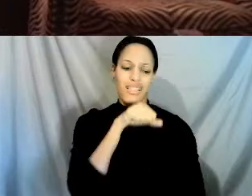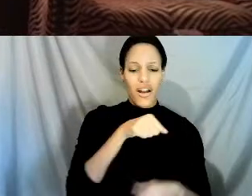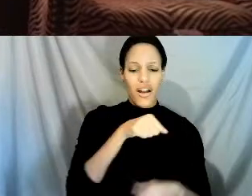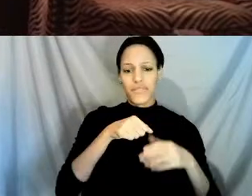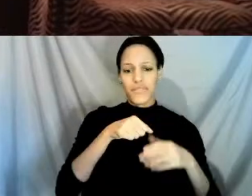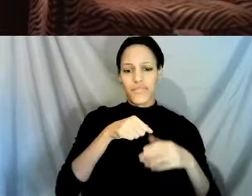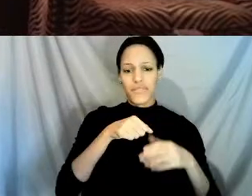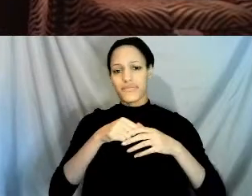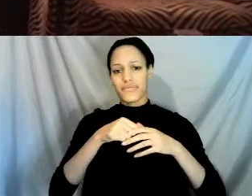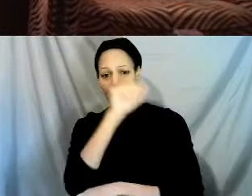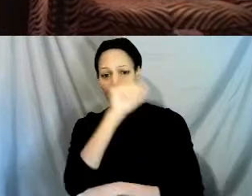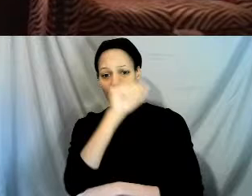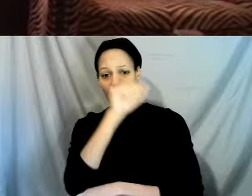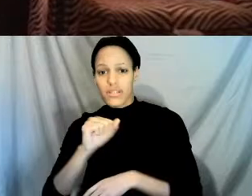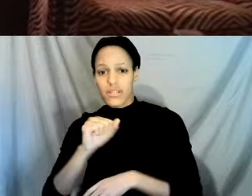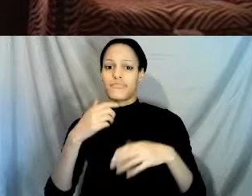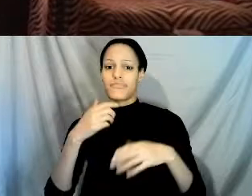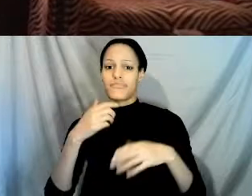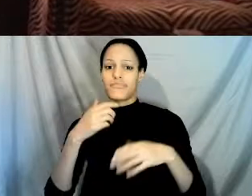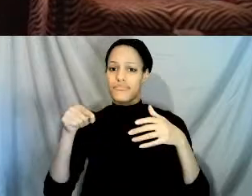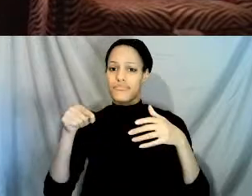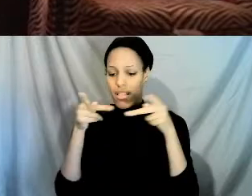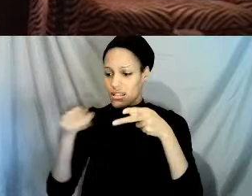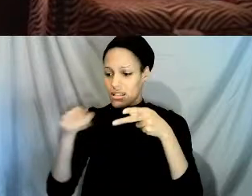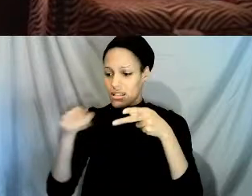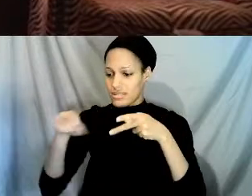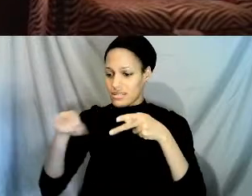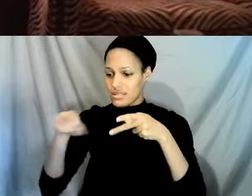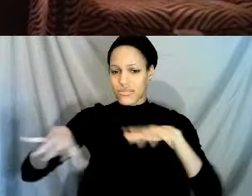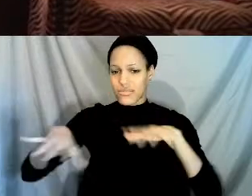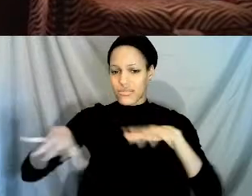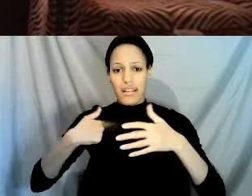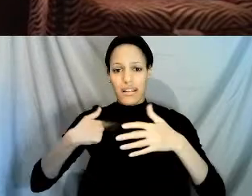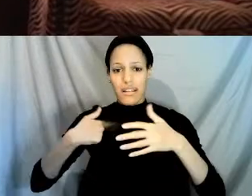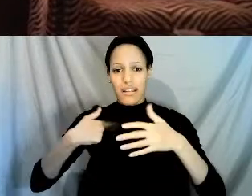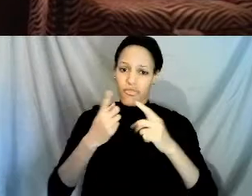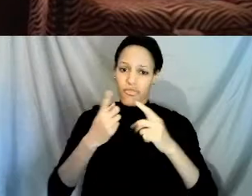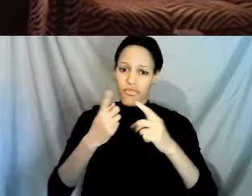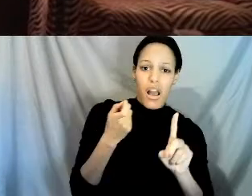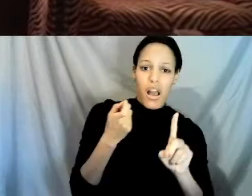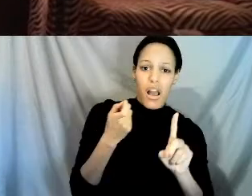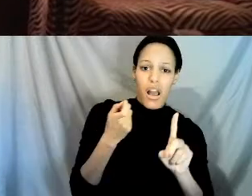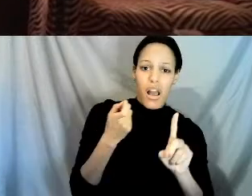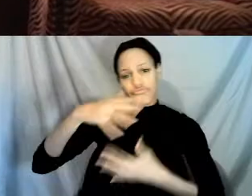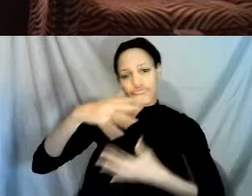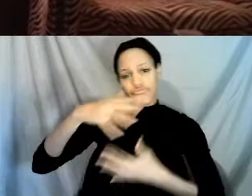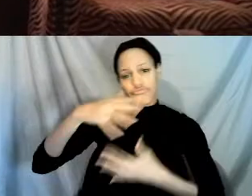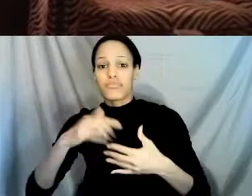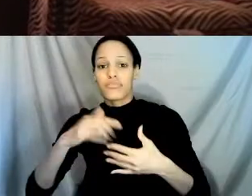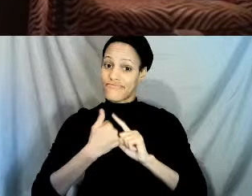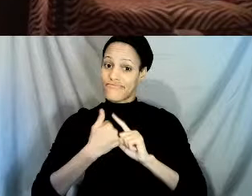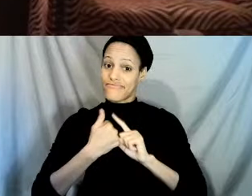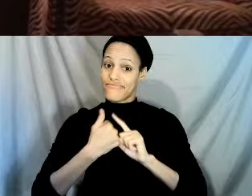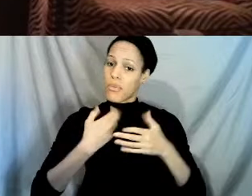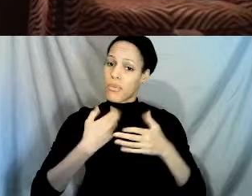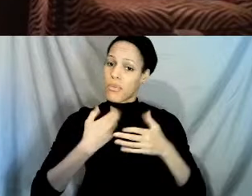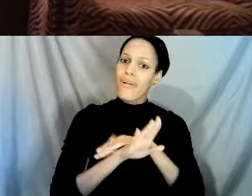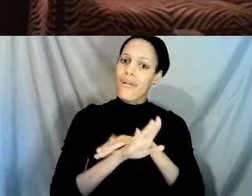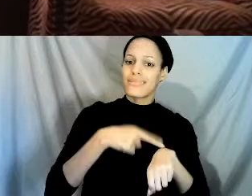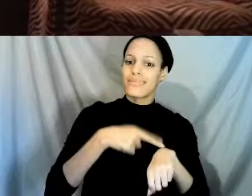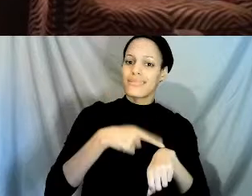I came and mixed and mingled, right? I was born in that time. My mother was a teen